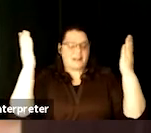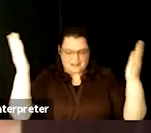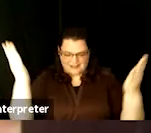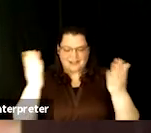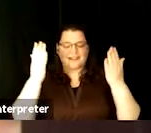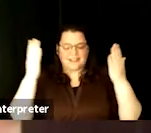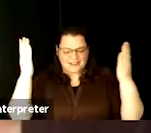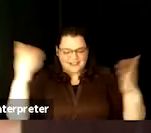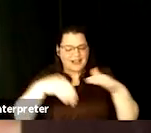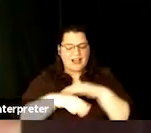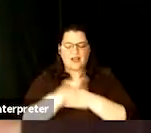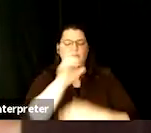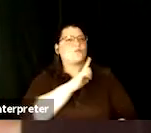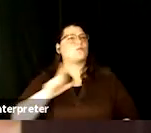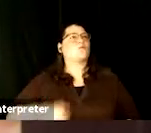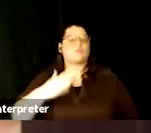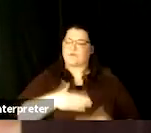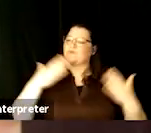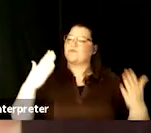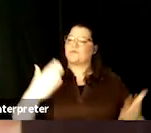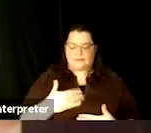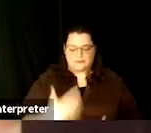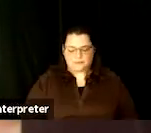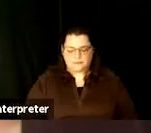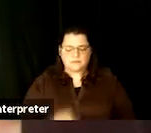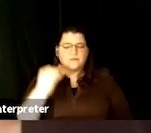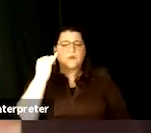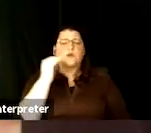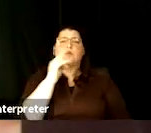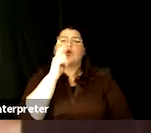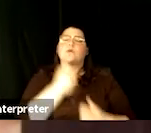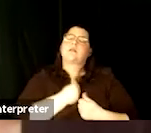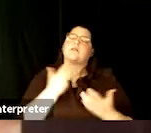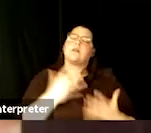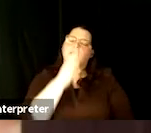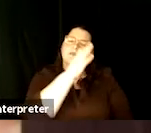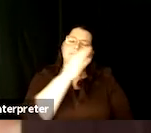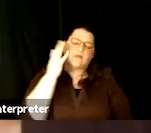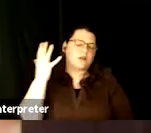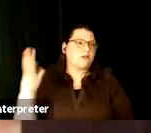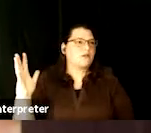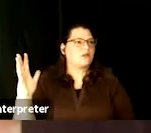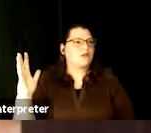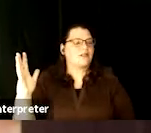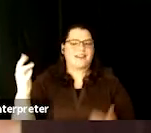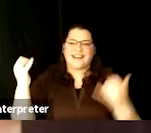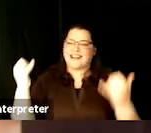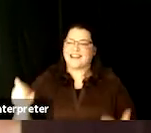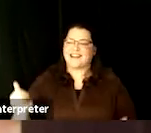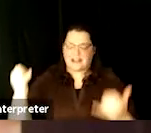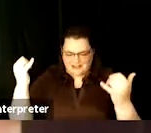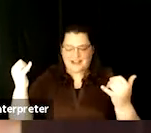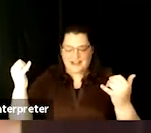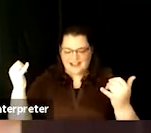Are there any weary with fasting? Let them now receive their wages.